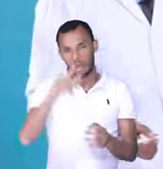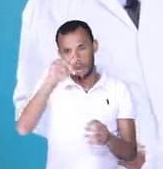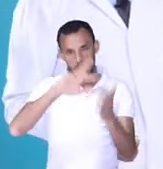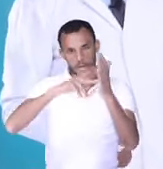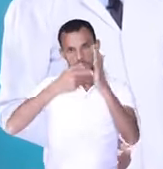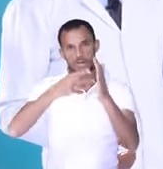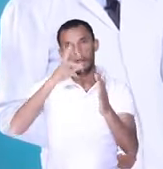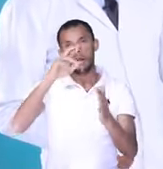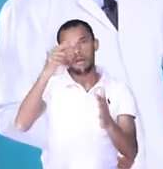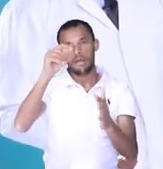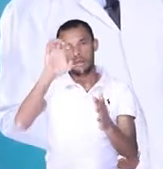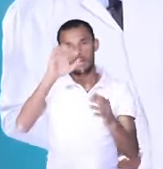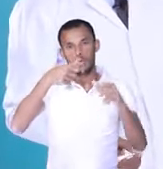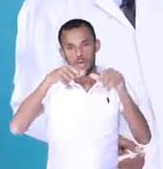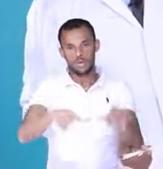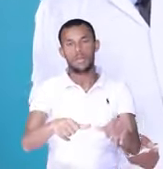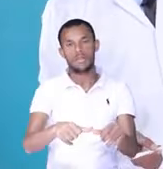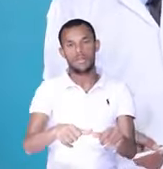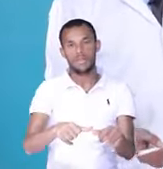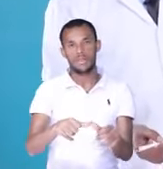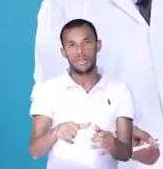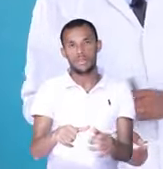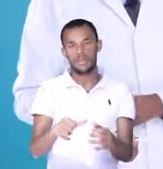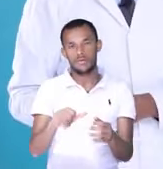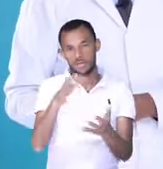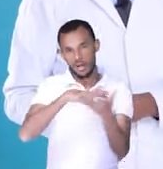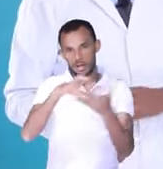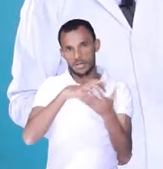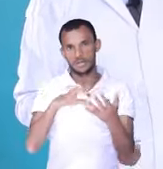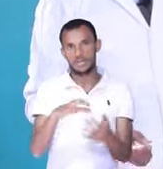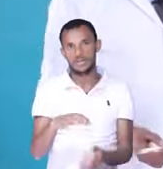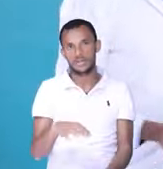K, rate constant. K is the rate constant for the reaction.